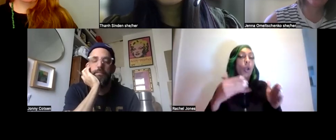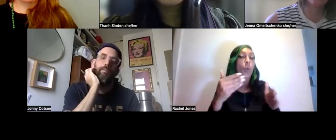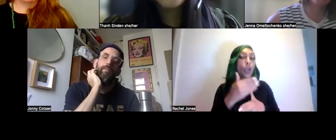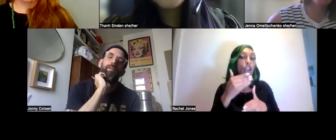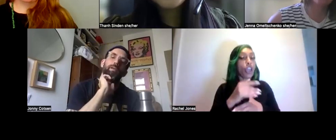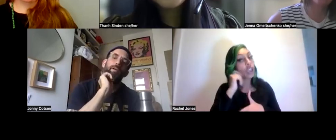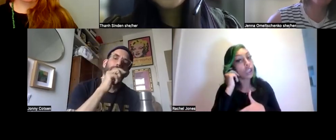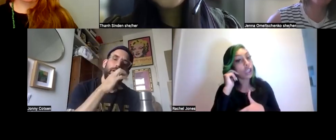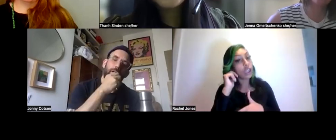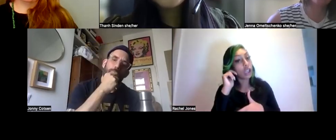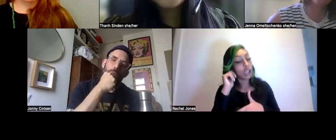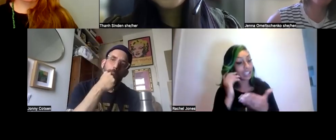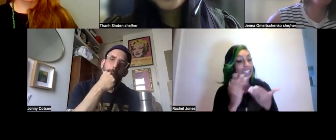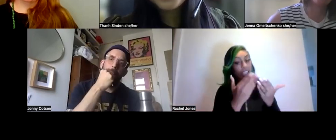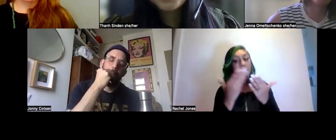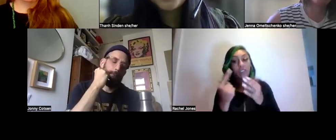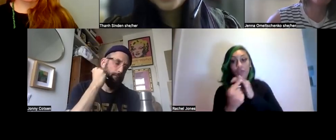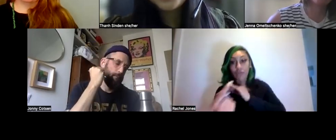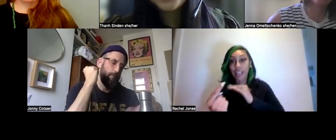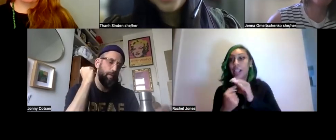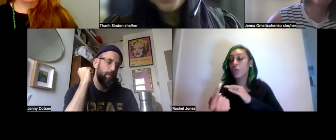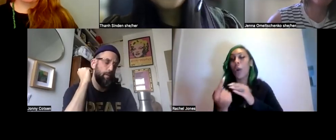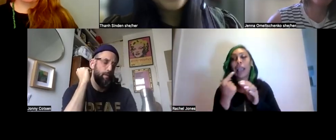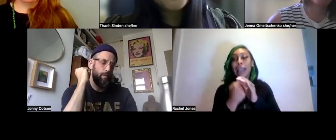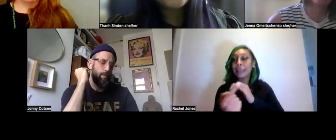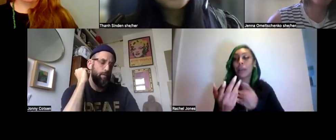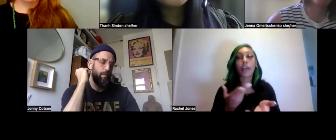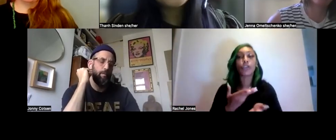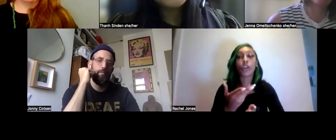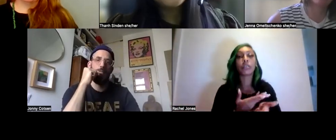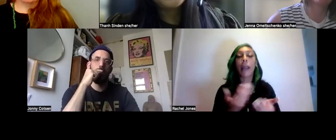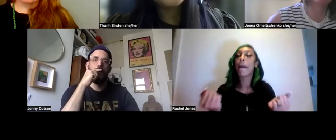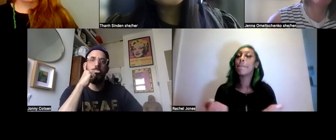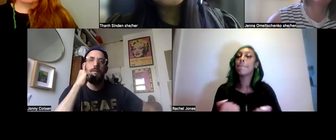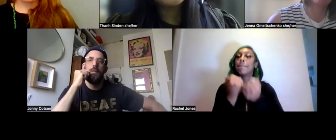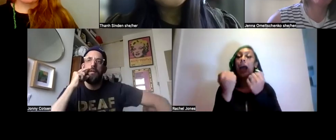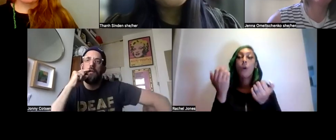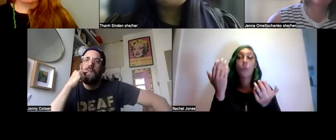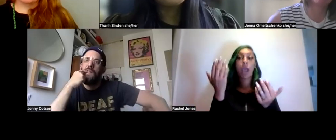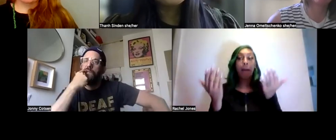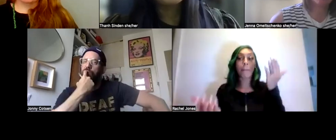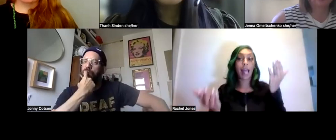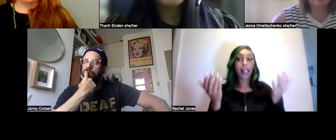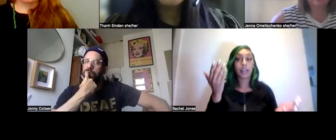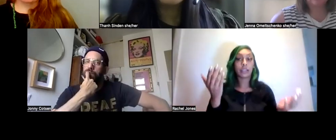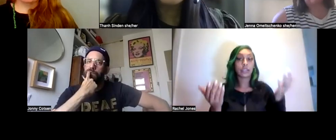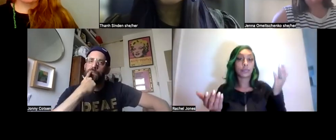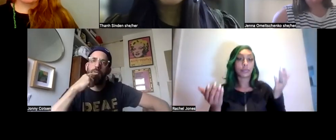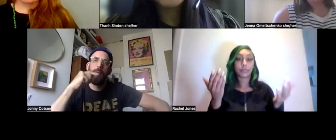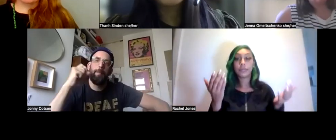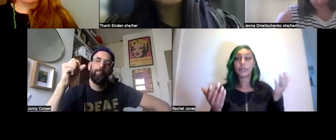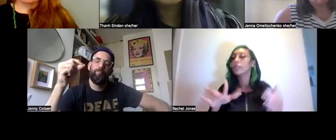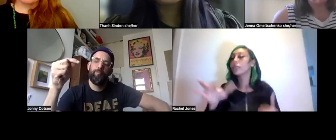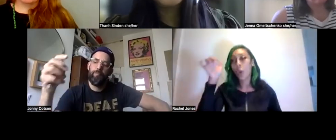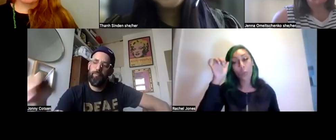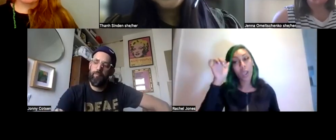to freelancers, to independent consultants, the power balance is something to be